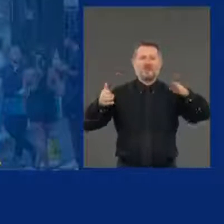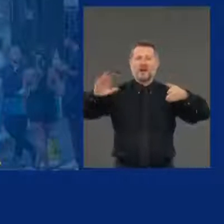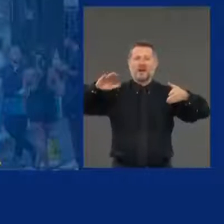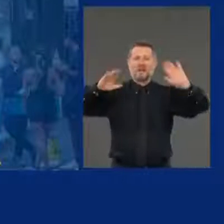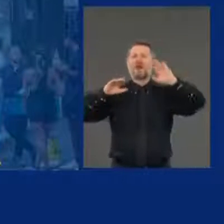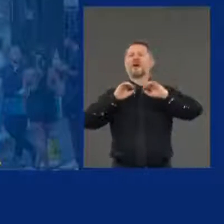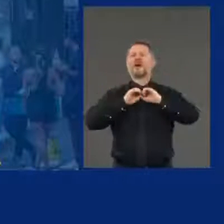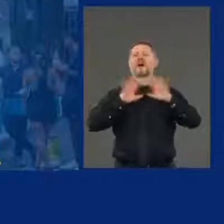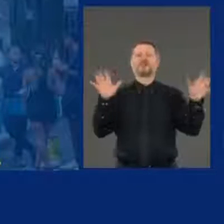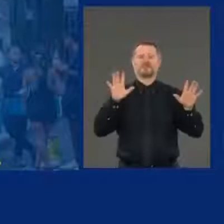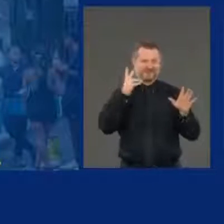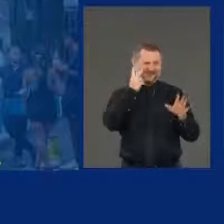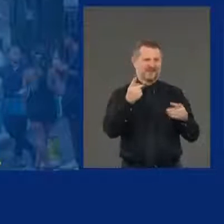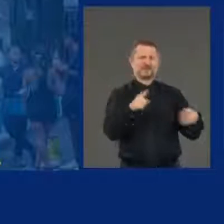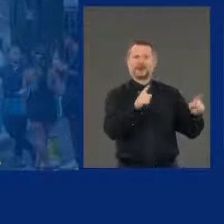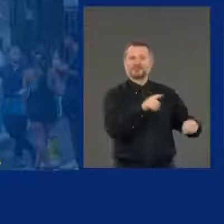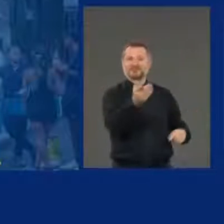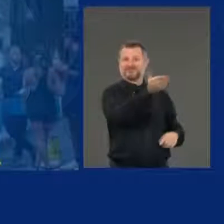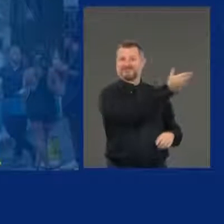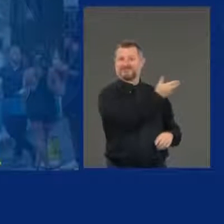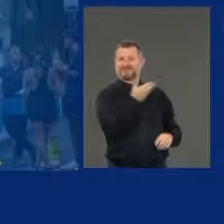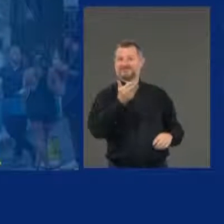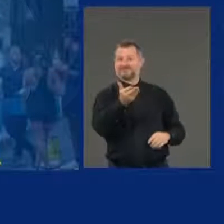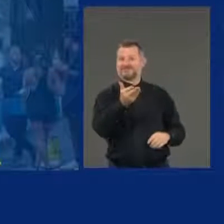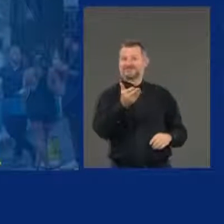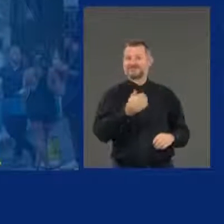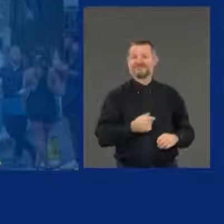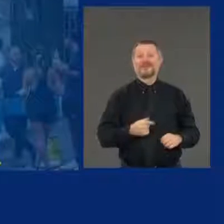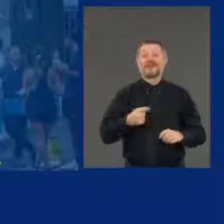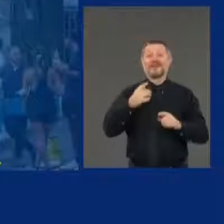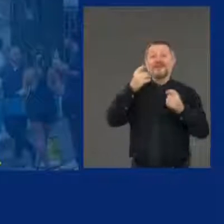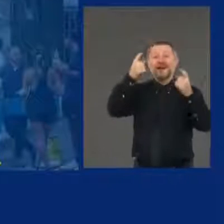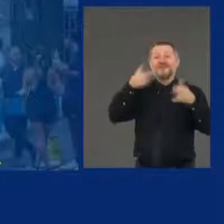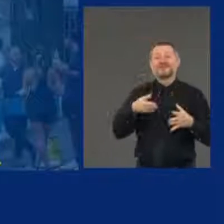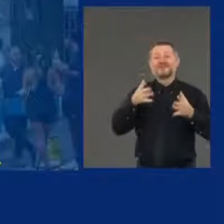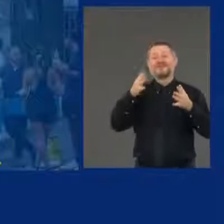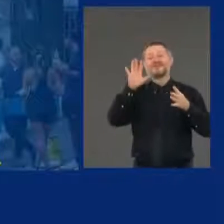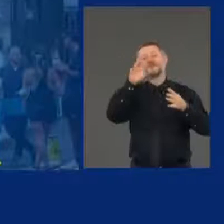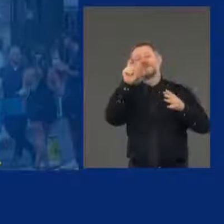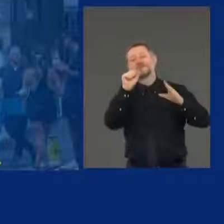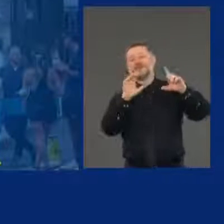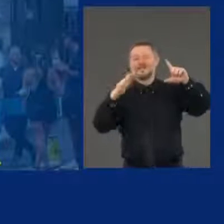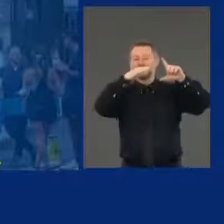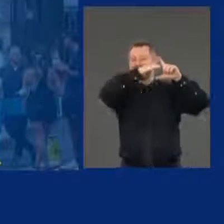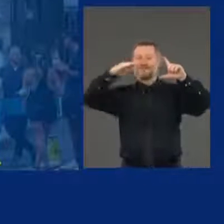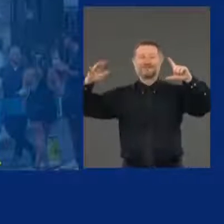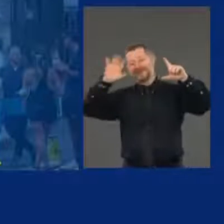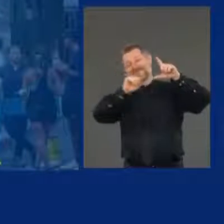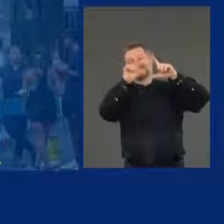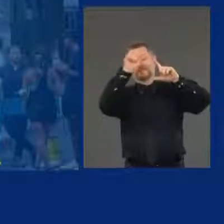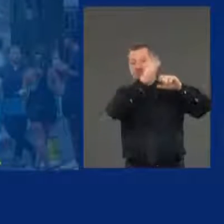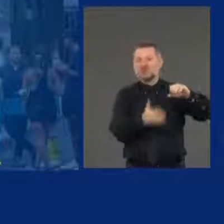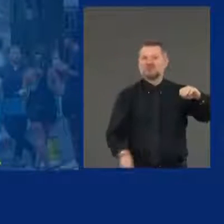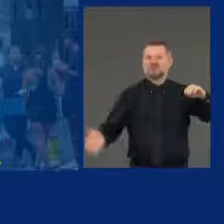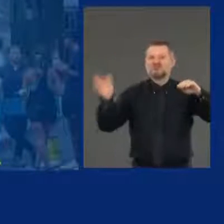here. It's happened in half the states in the nation. So far, we have been the